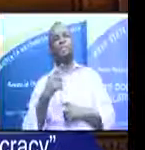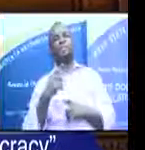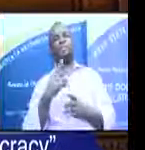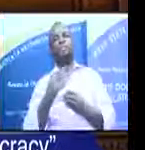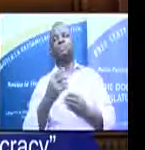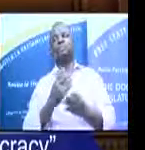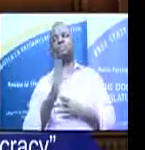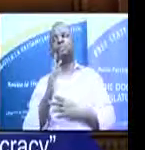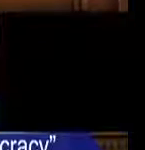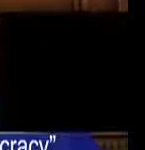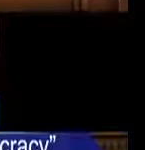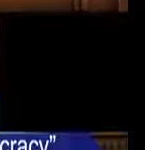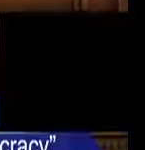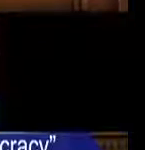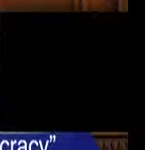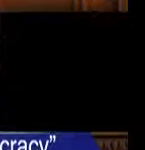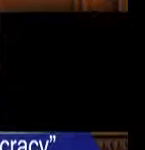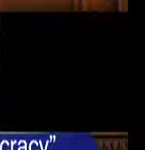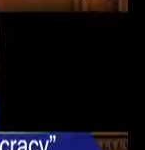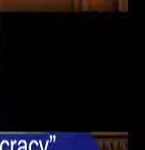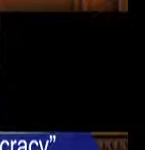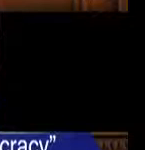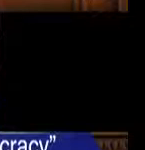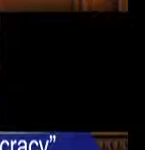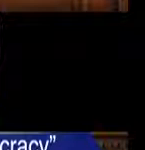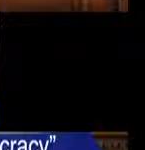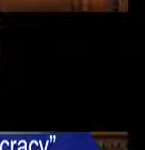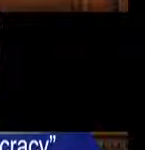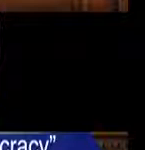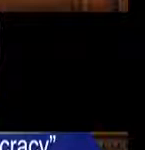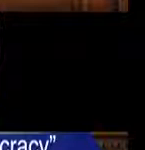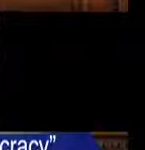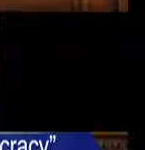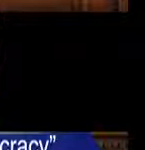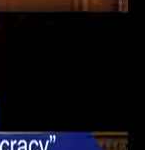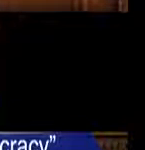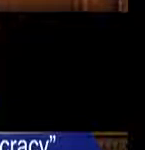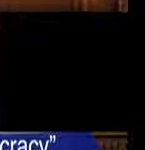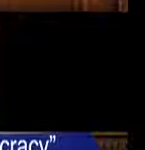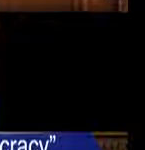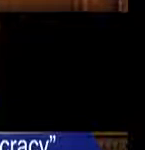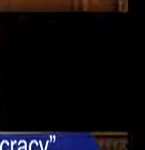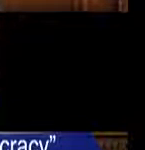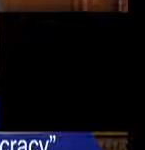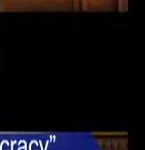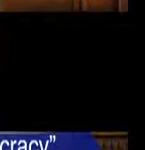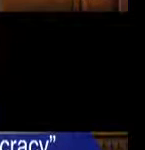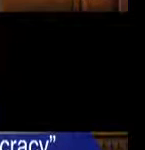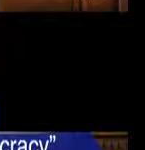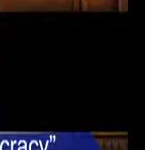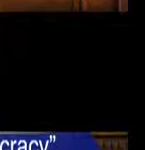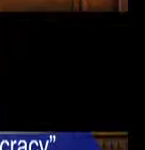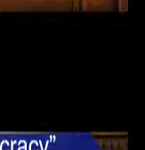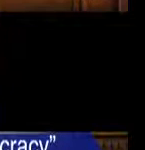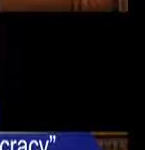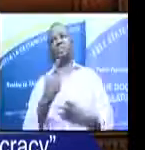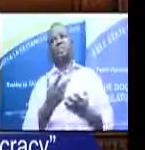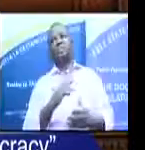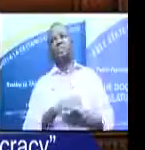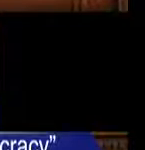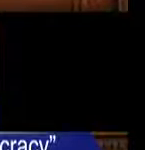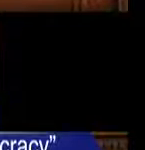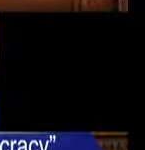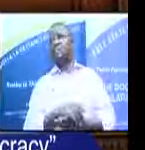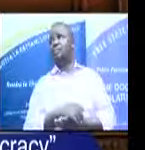Thank you, Speaker. People are seated in their house and they are not listening, probably playing on their phone.